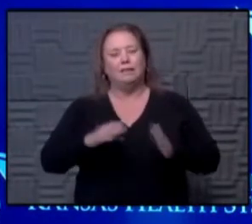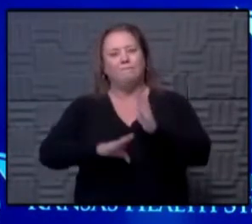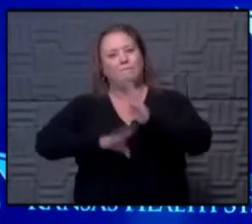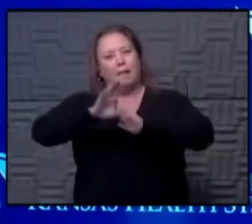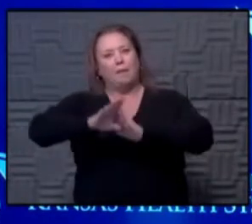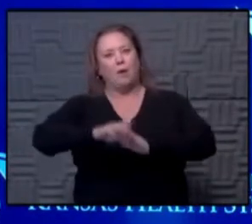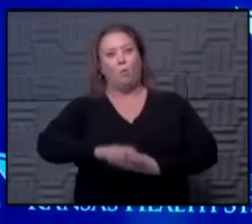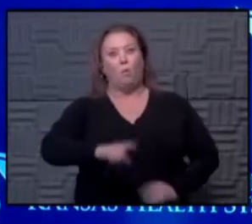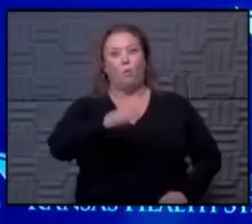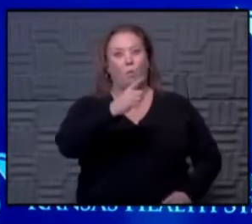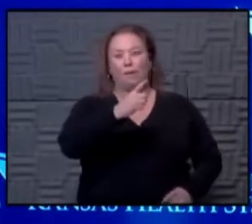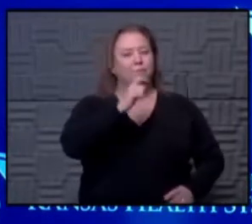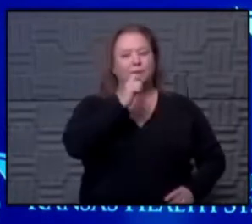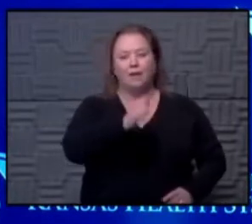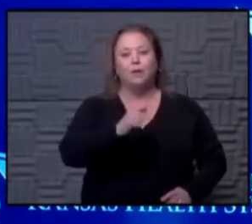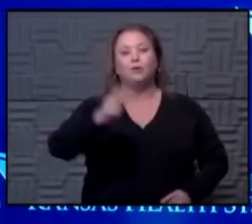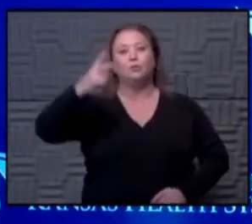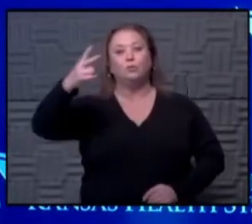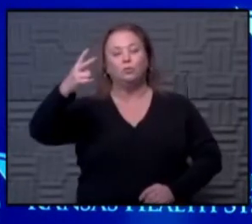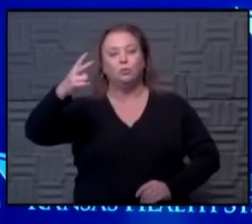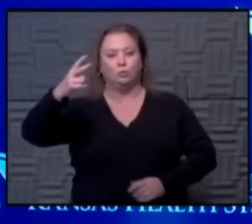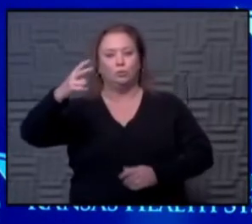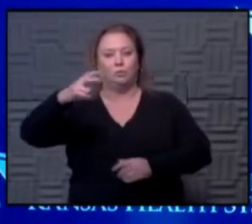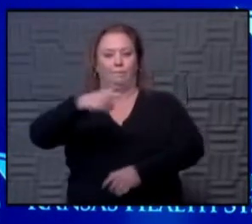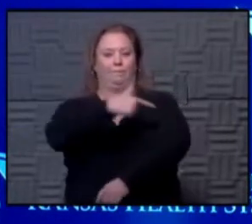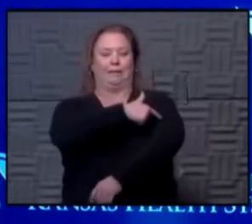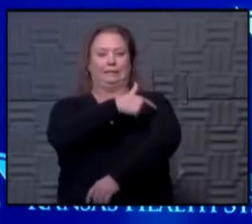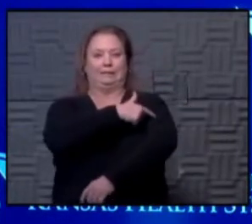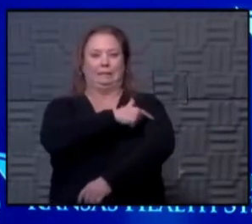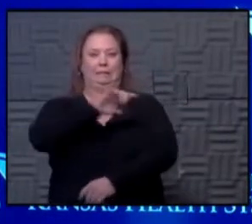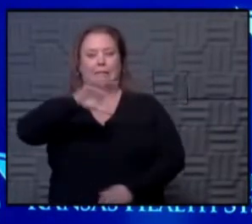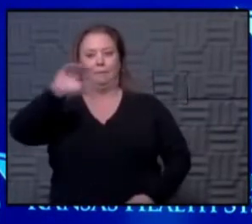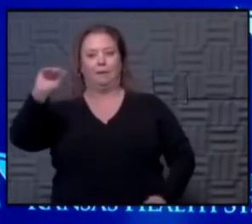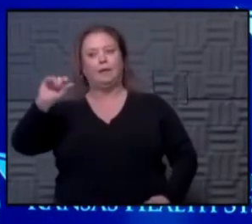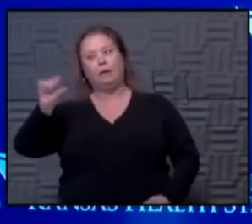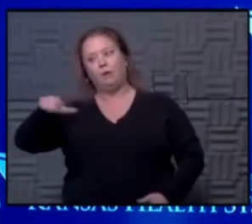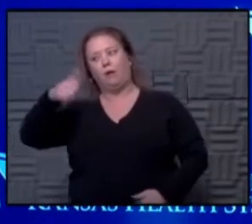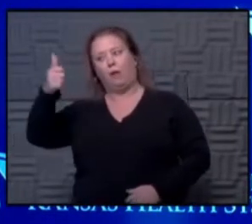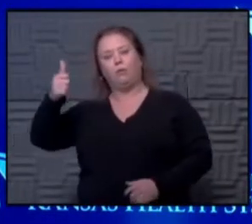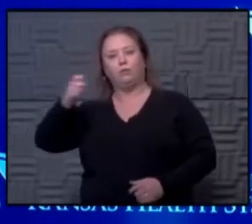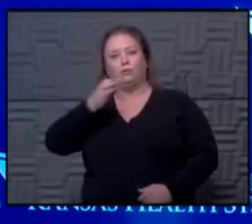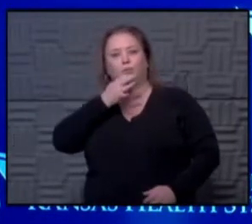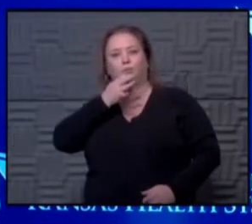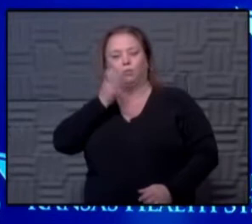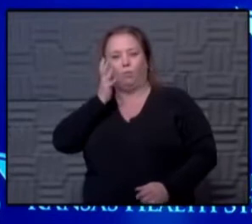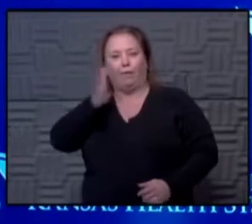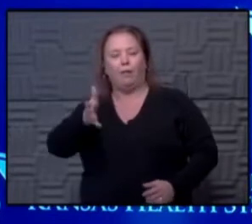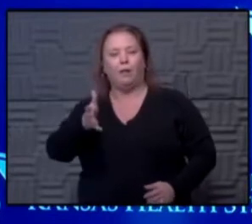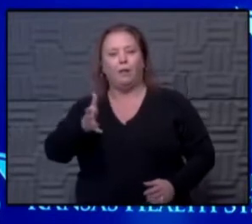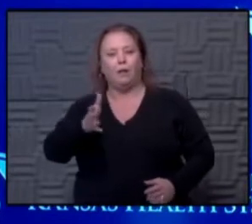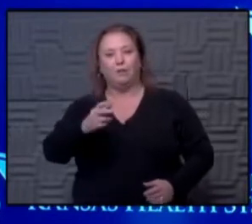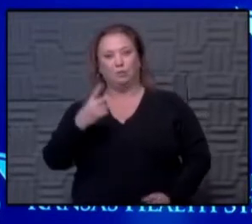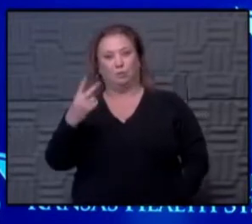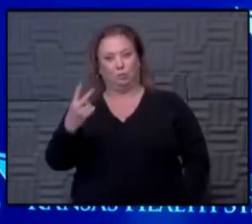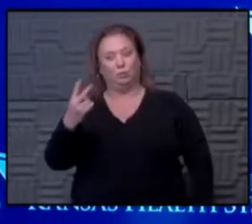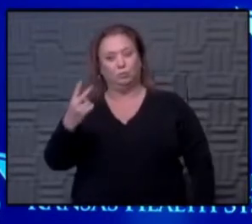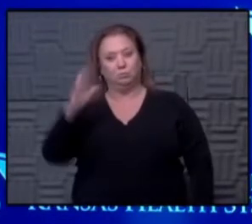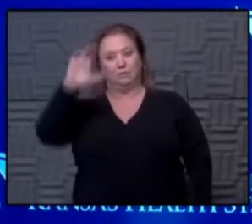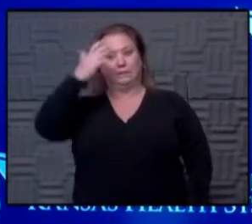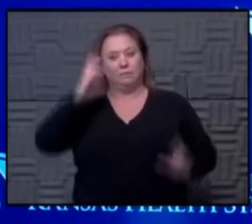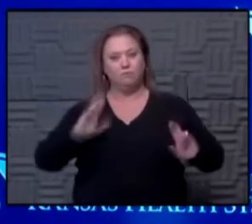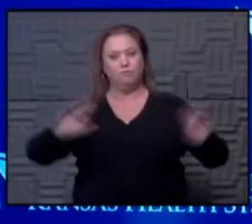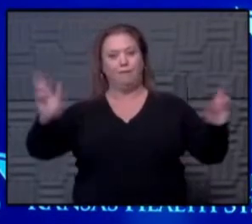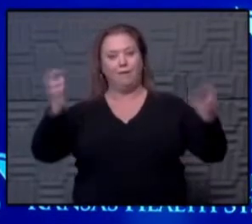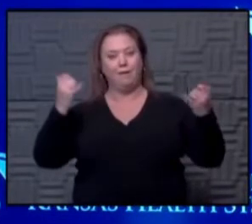developing not 1 but 2 vaccine candidates in such a short period of time, and there are others, of course, that are coming down the pipeline, but 2 that appear ready